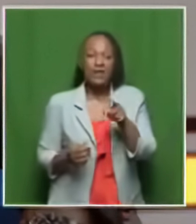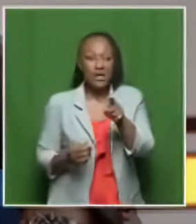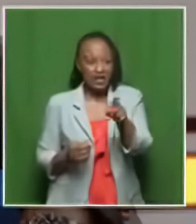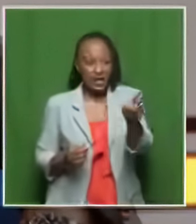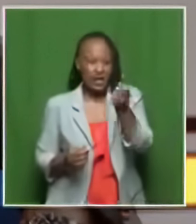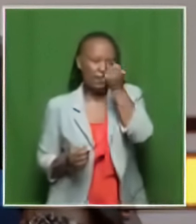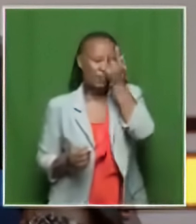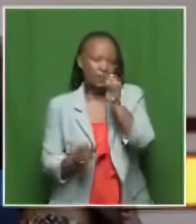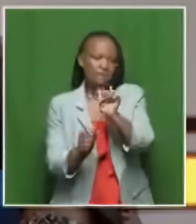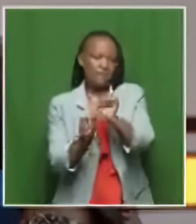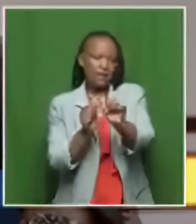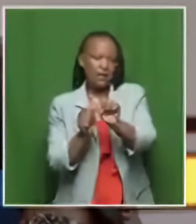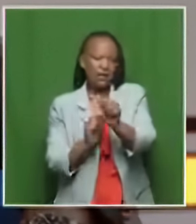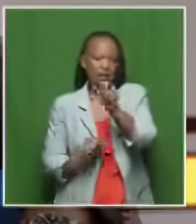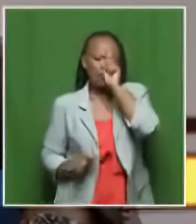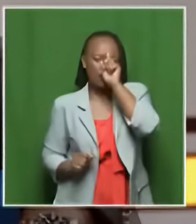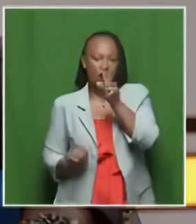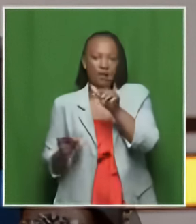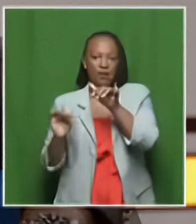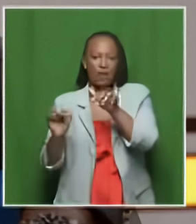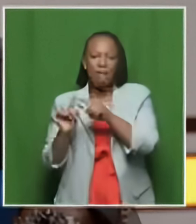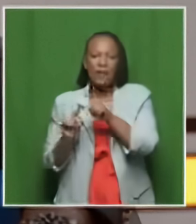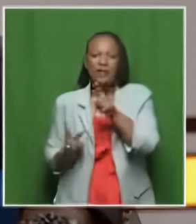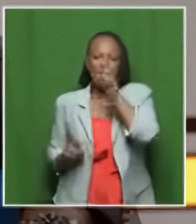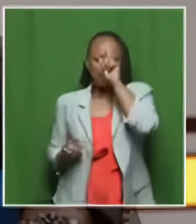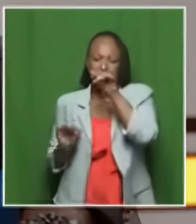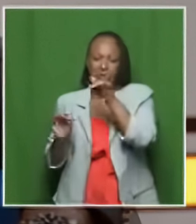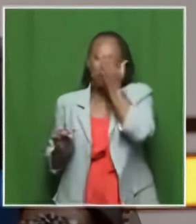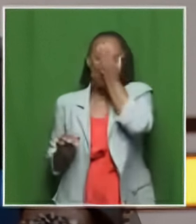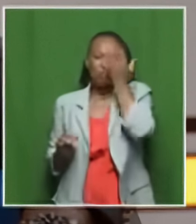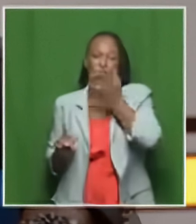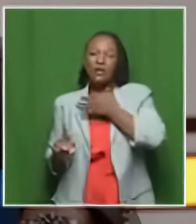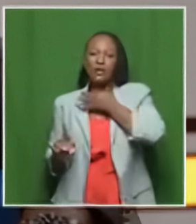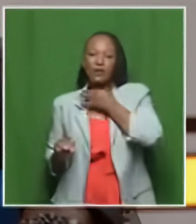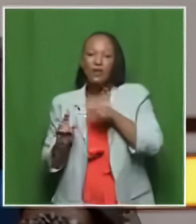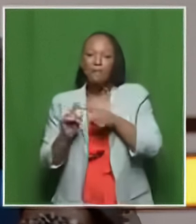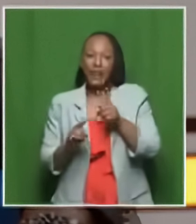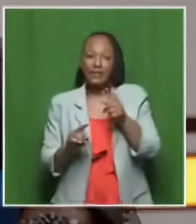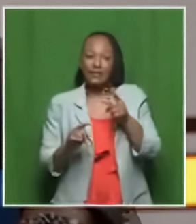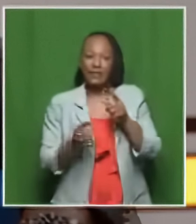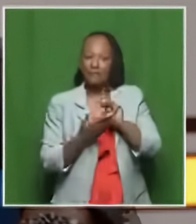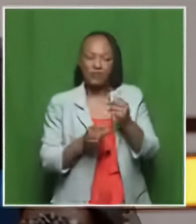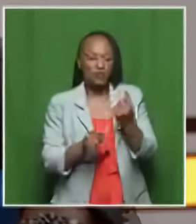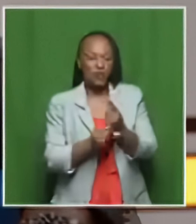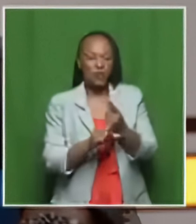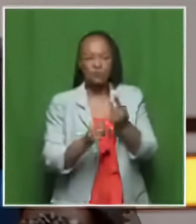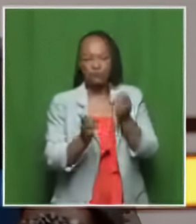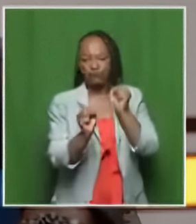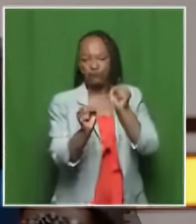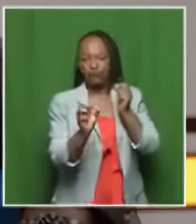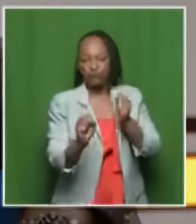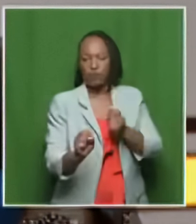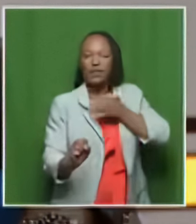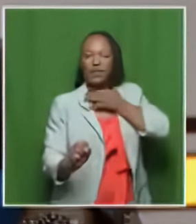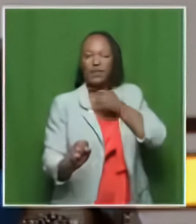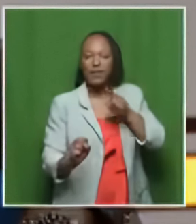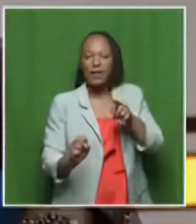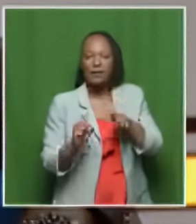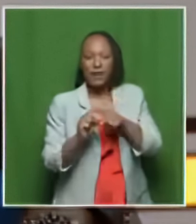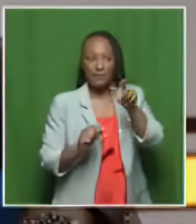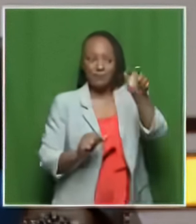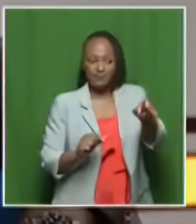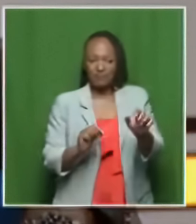me better than black people because some black people do not know English. My message is always communicated in English. But a person takes